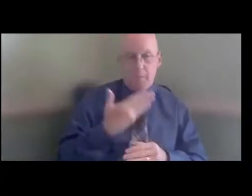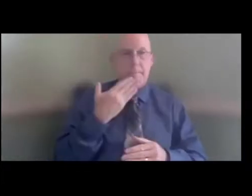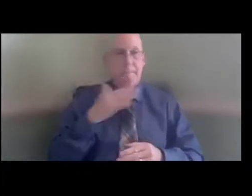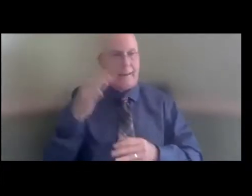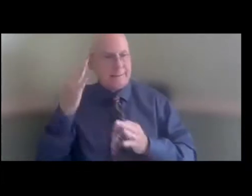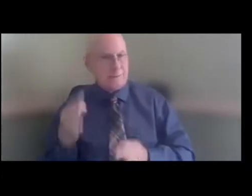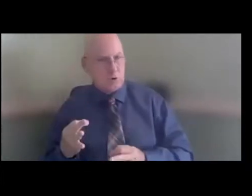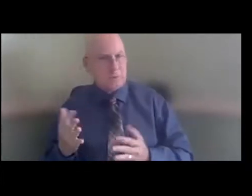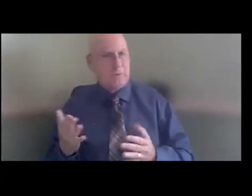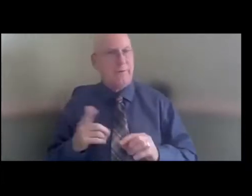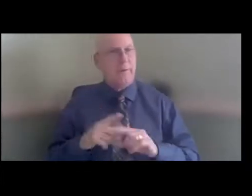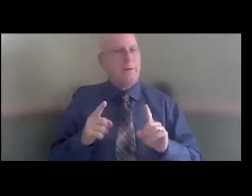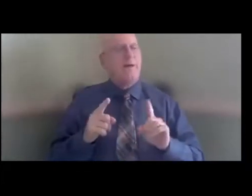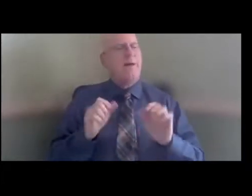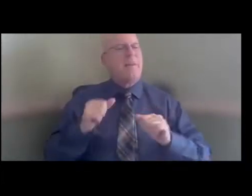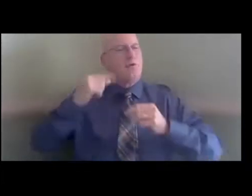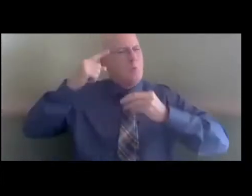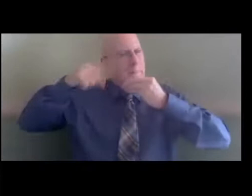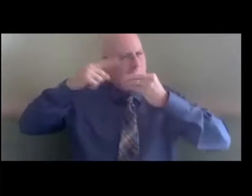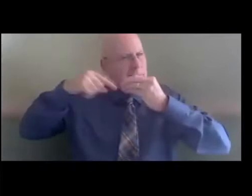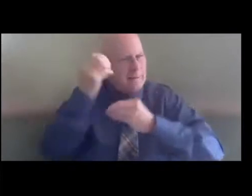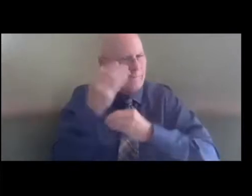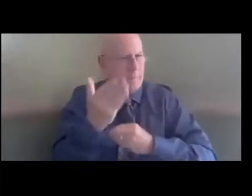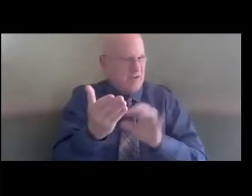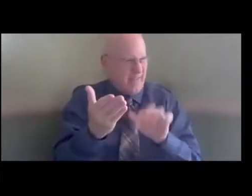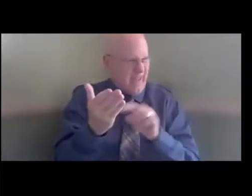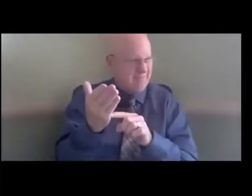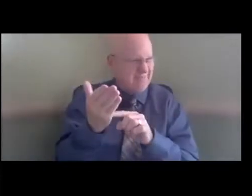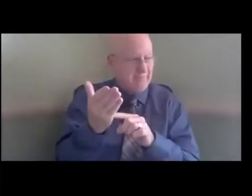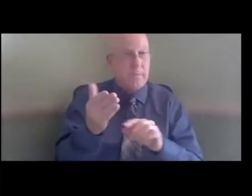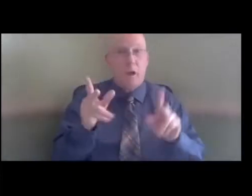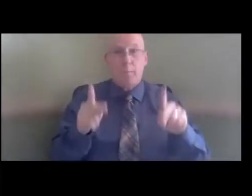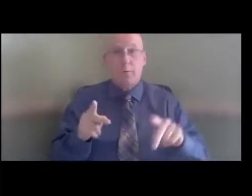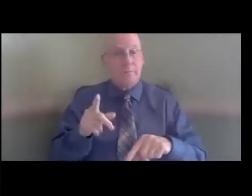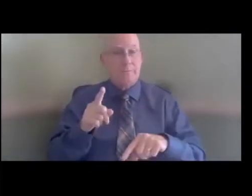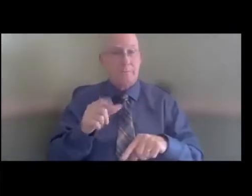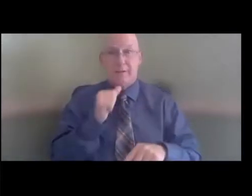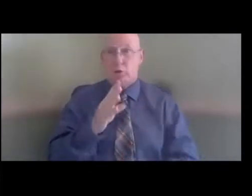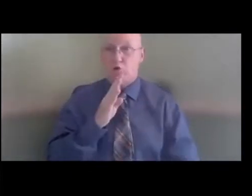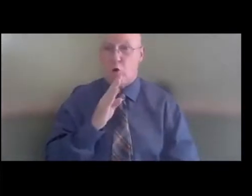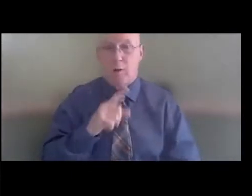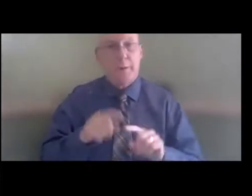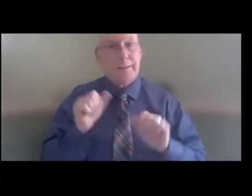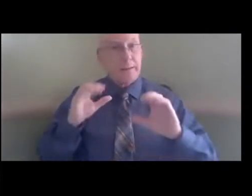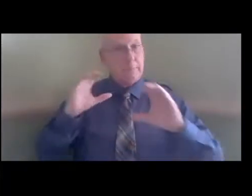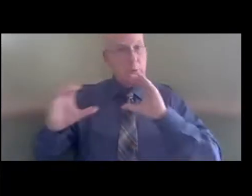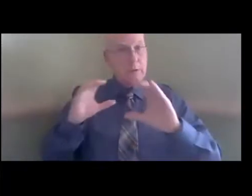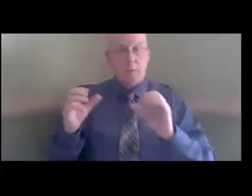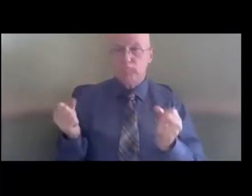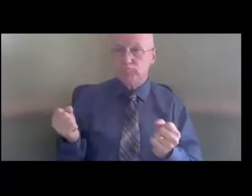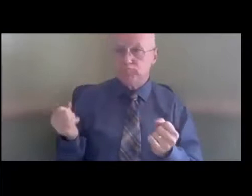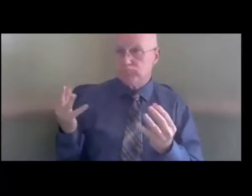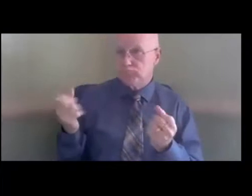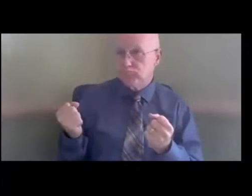process information. So you can have someone that's nonverbal, but obviously can still communicate their decisions. So